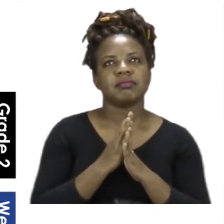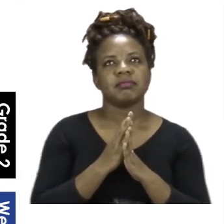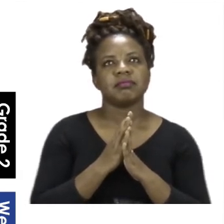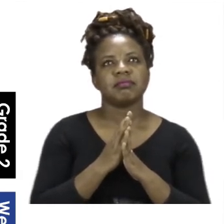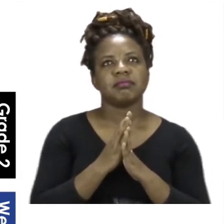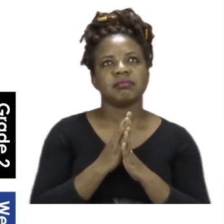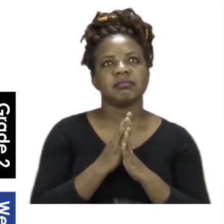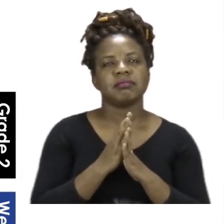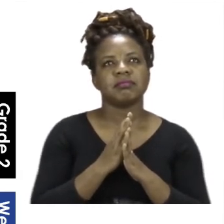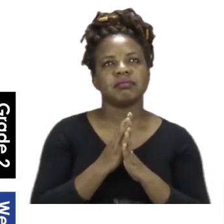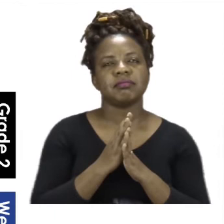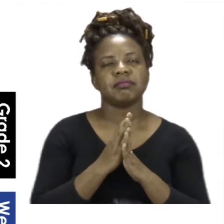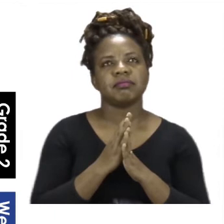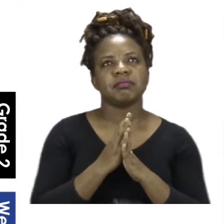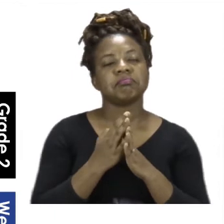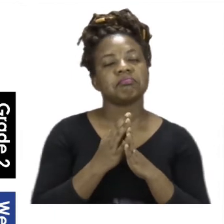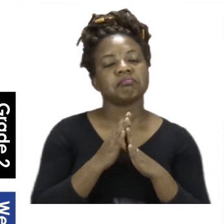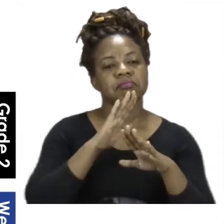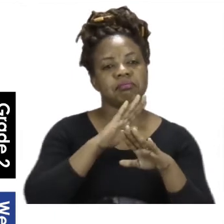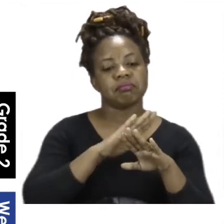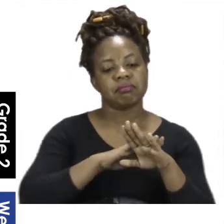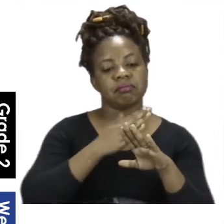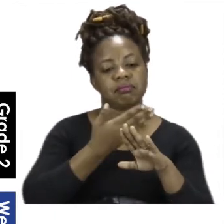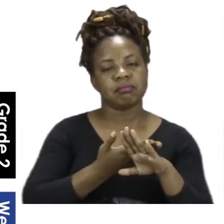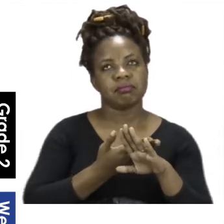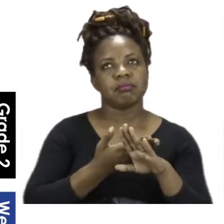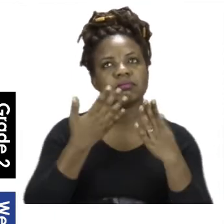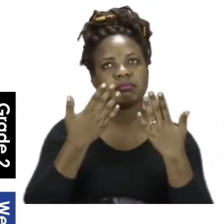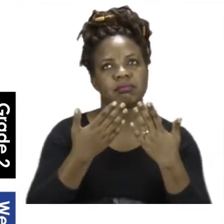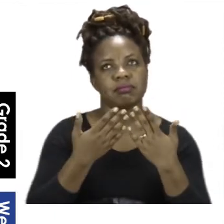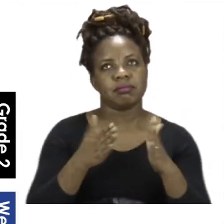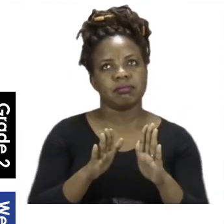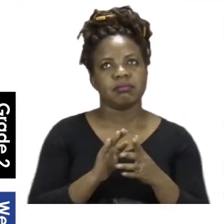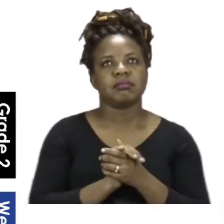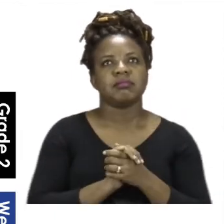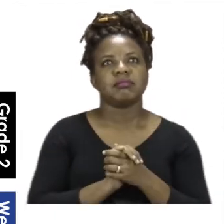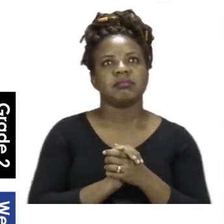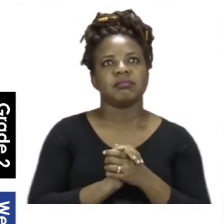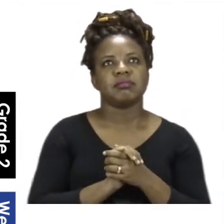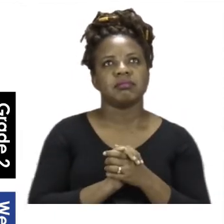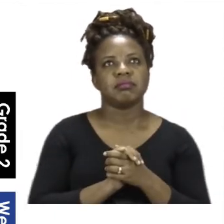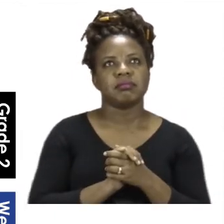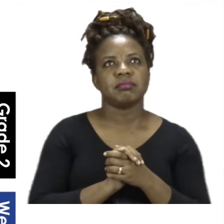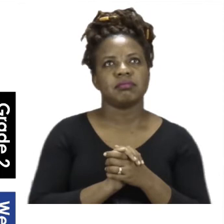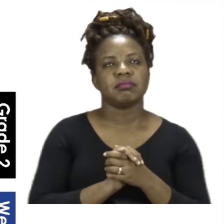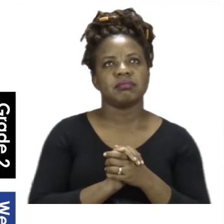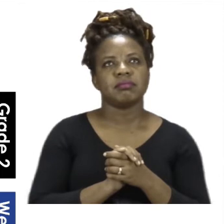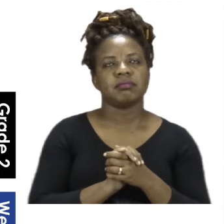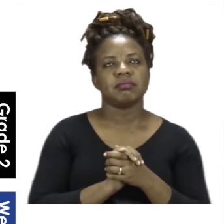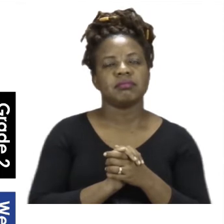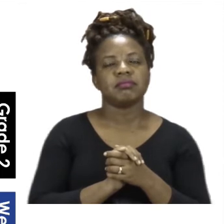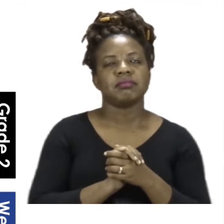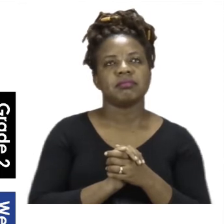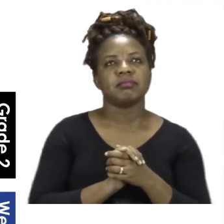bridging. Now, they've already given you the first clue, but we need to finish that one together. So let's